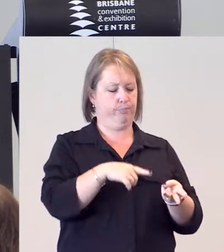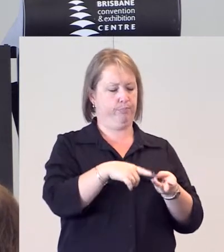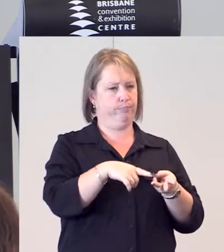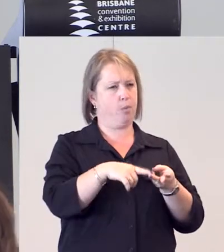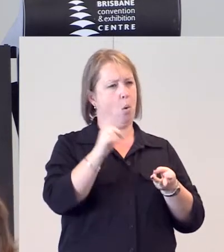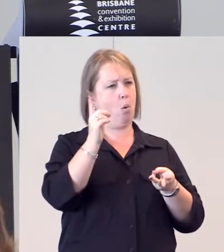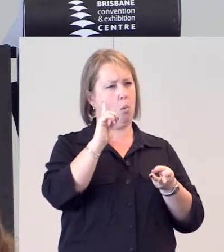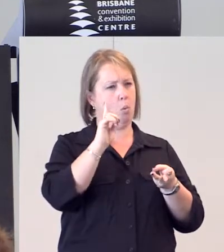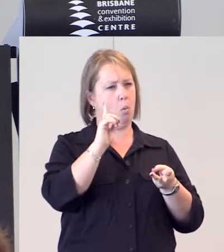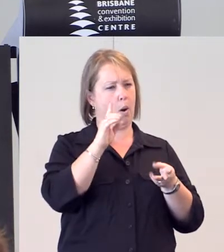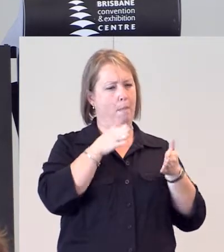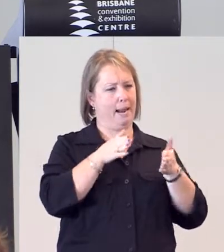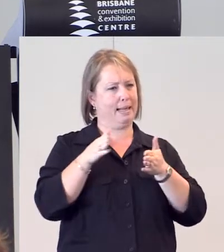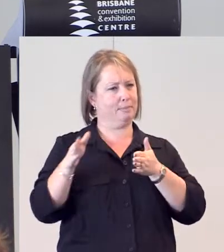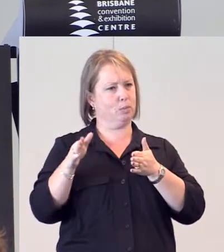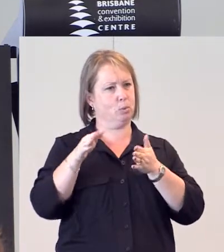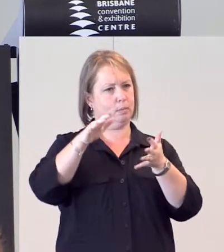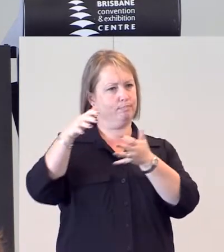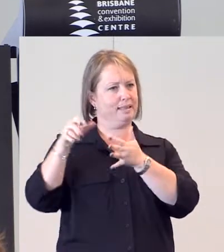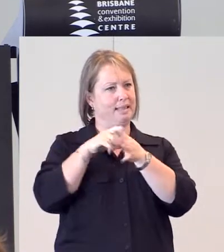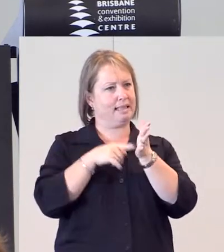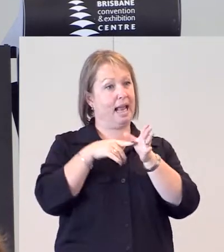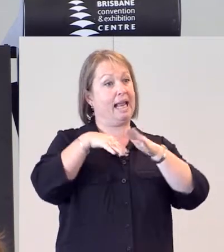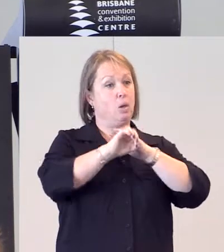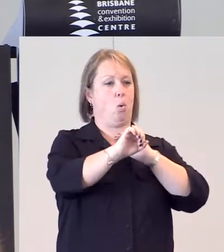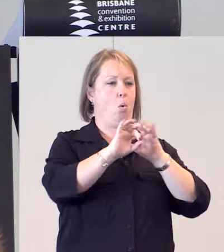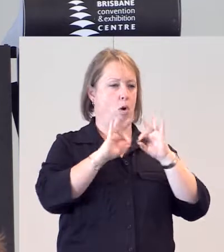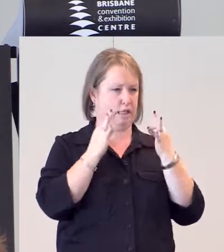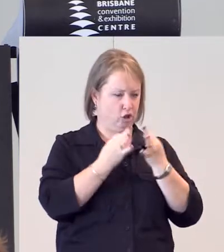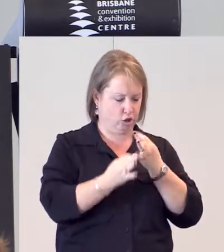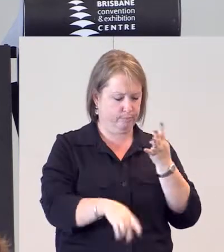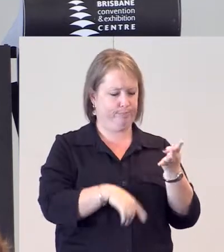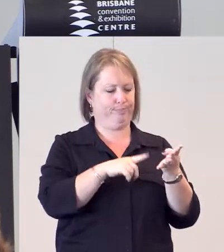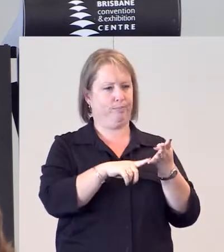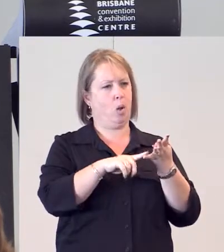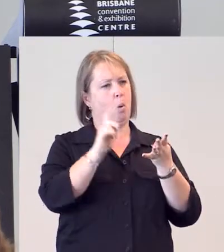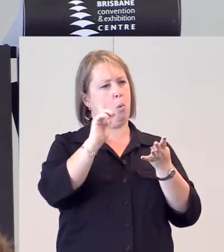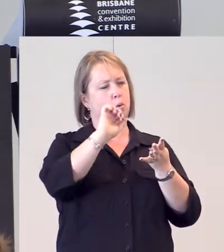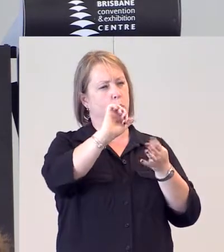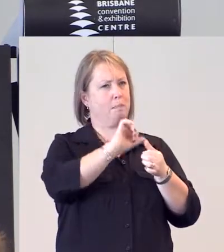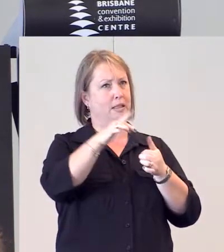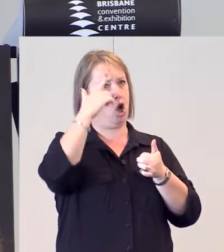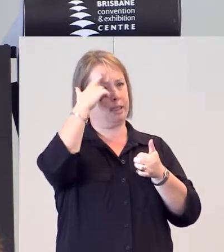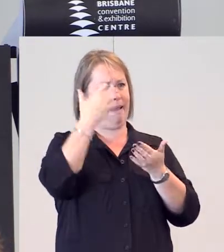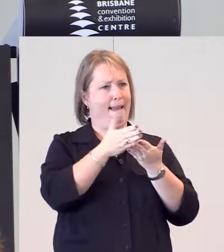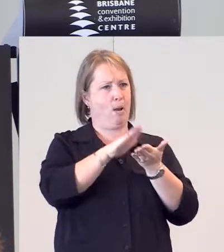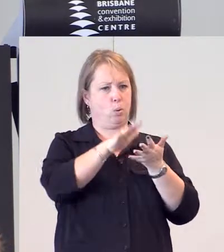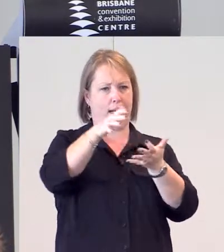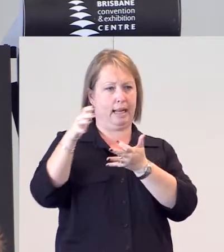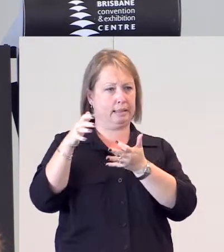What are the mechanisms for data collection within your own organisation? And what's your best idea for collecting that at a sector